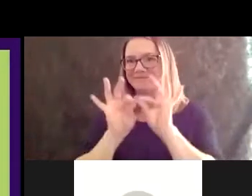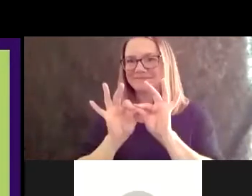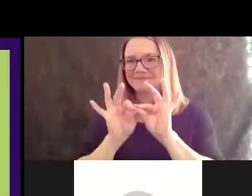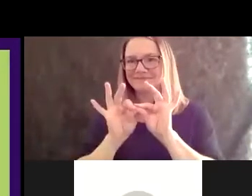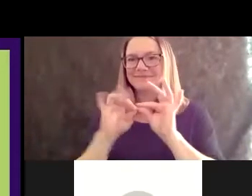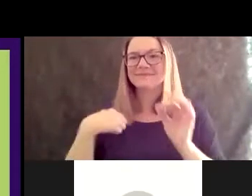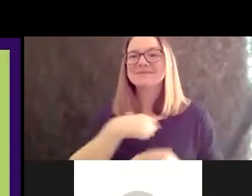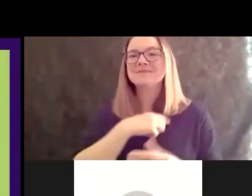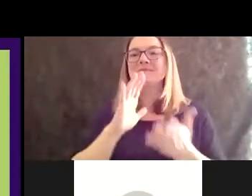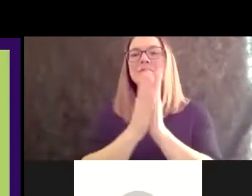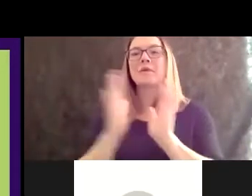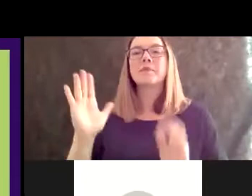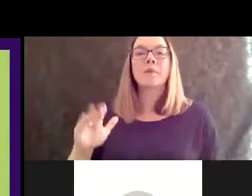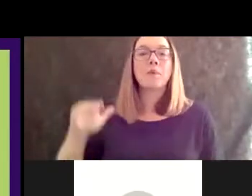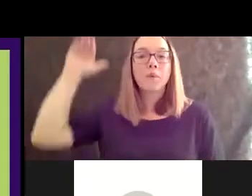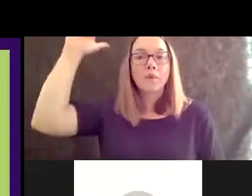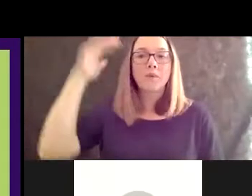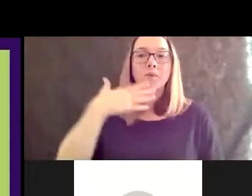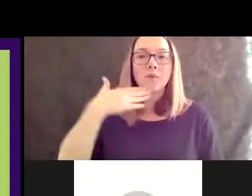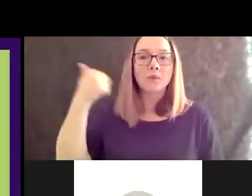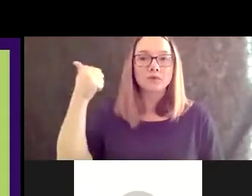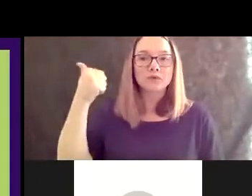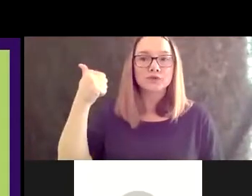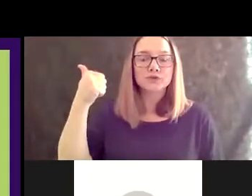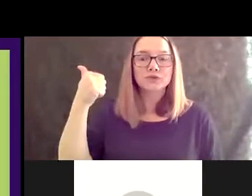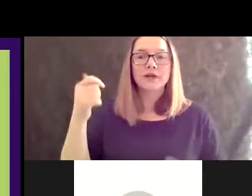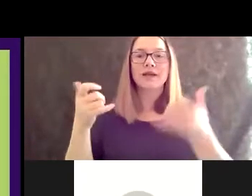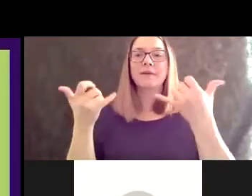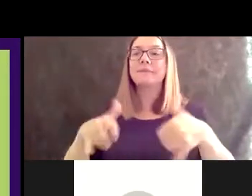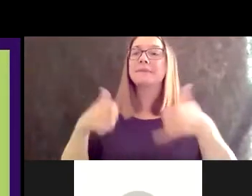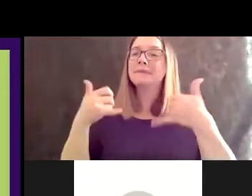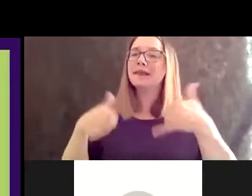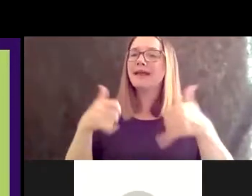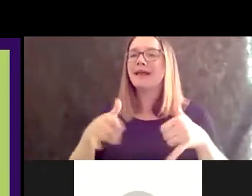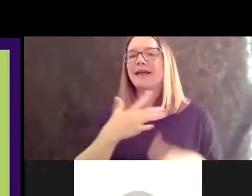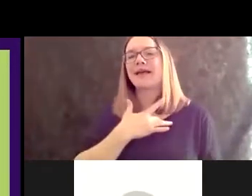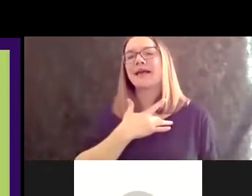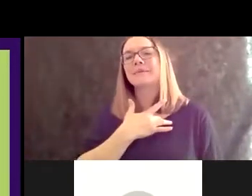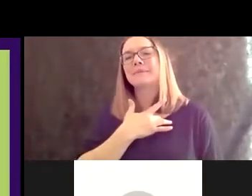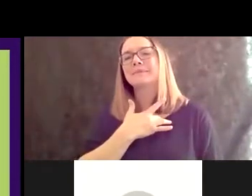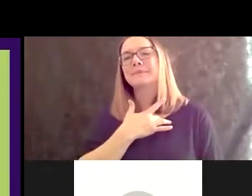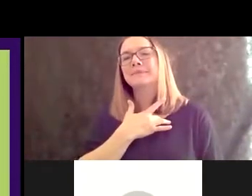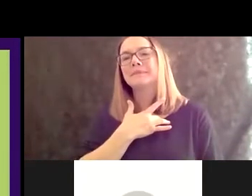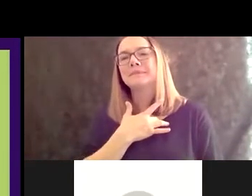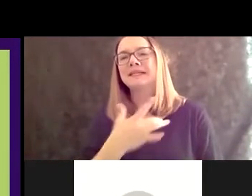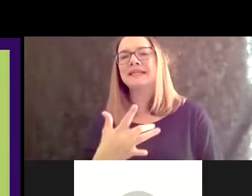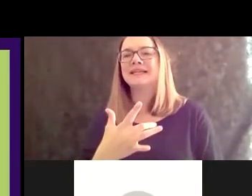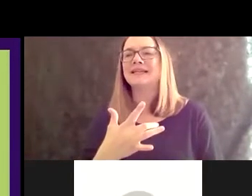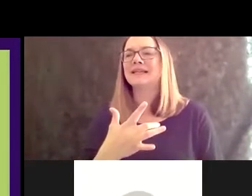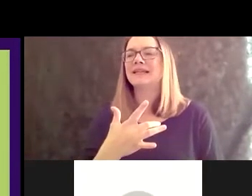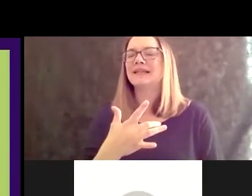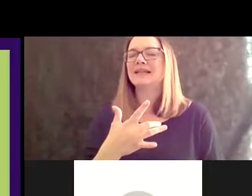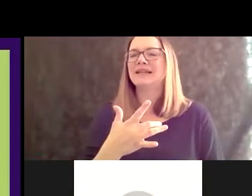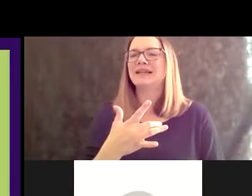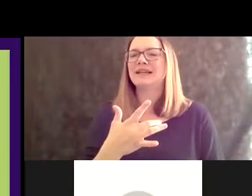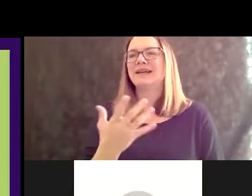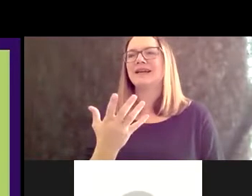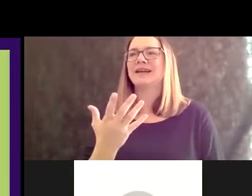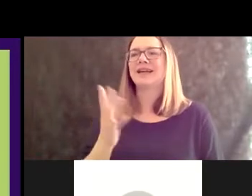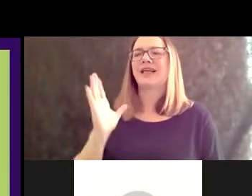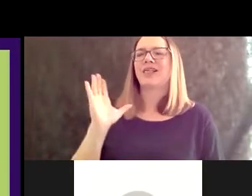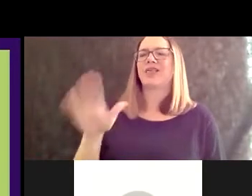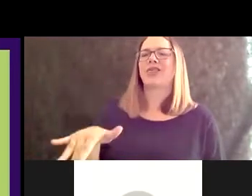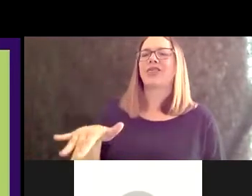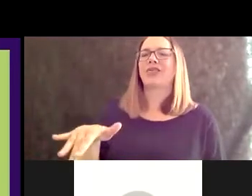older, the idea of play becomes kind of shame. Like, what are you doing? You have so much